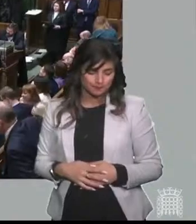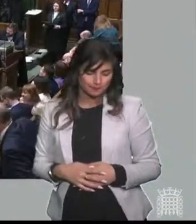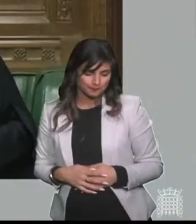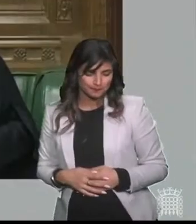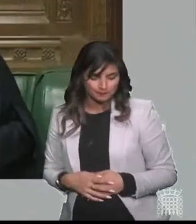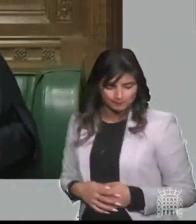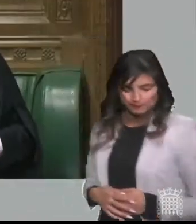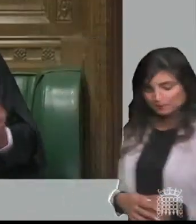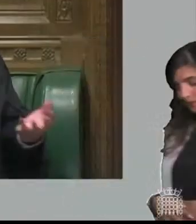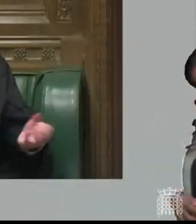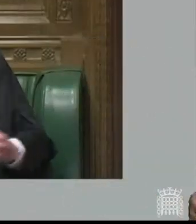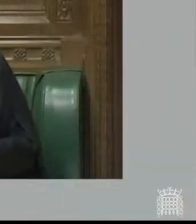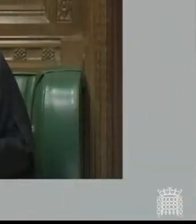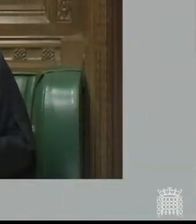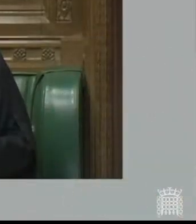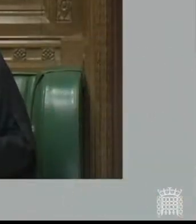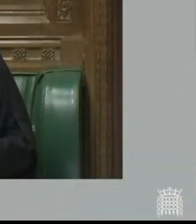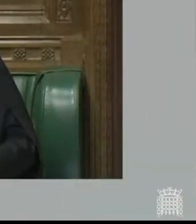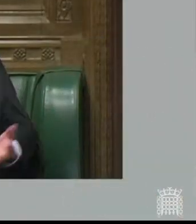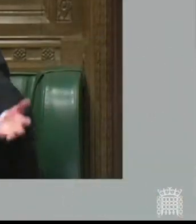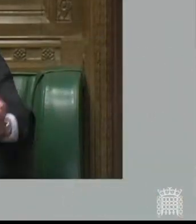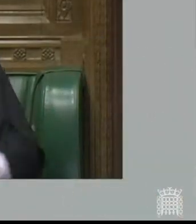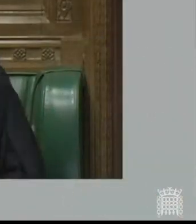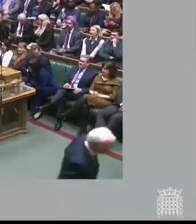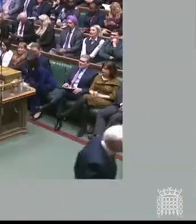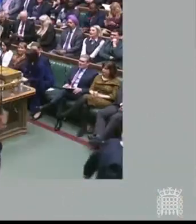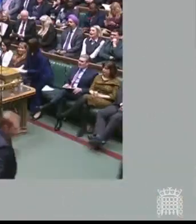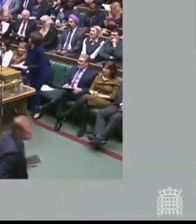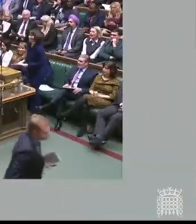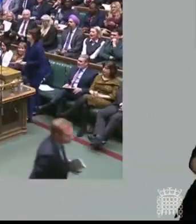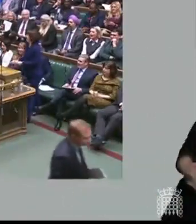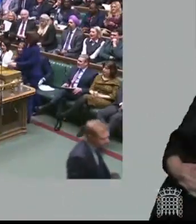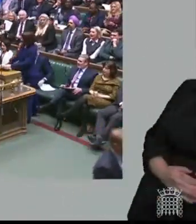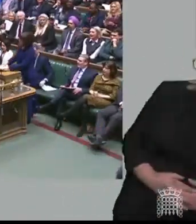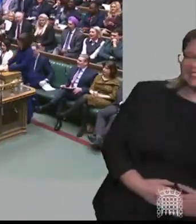I now call the Shadow Chancellor of the Exchequer, Rachel Reeves.